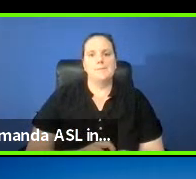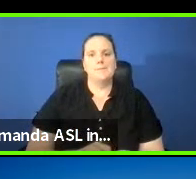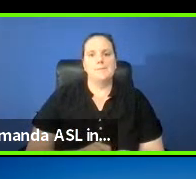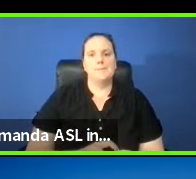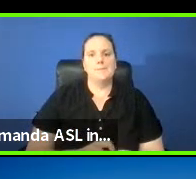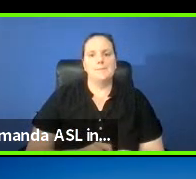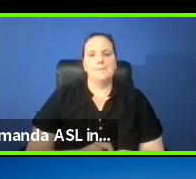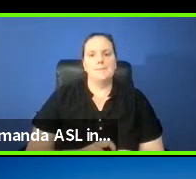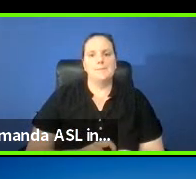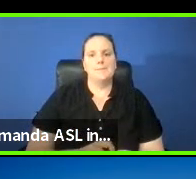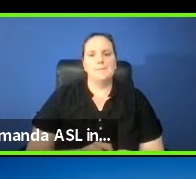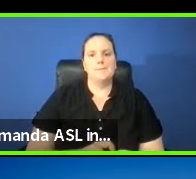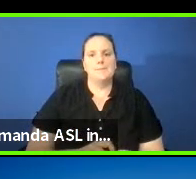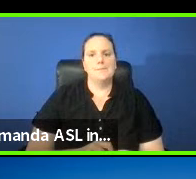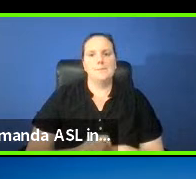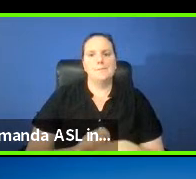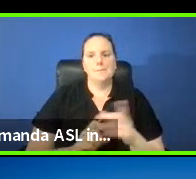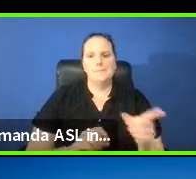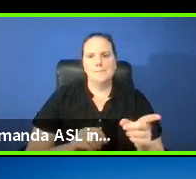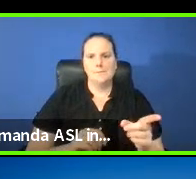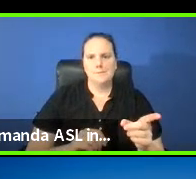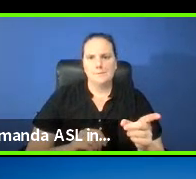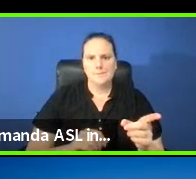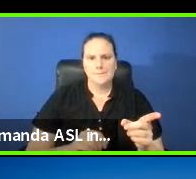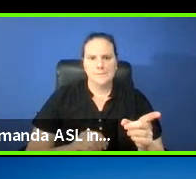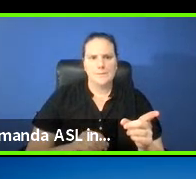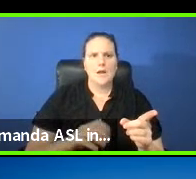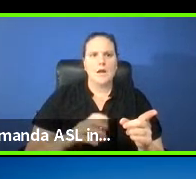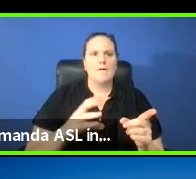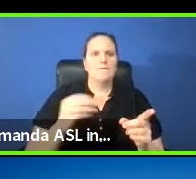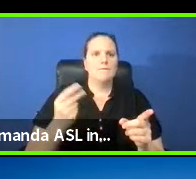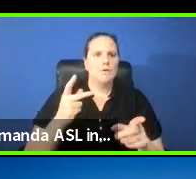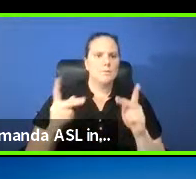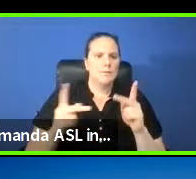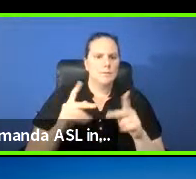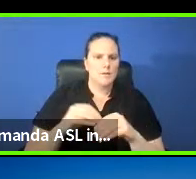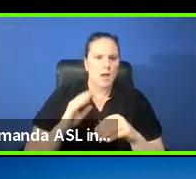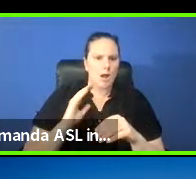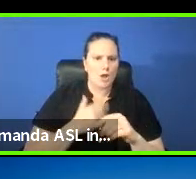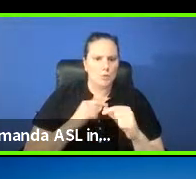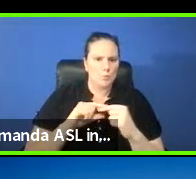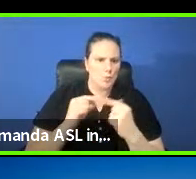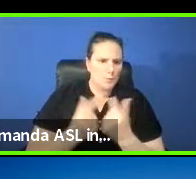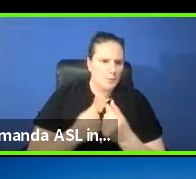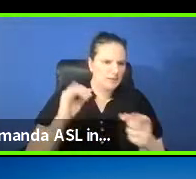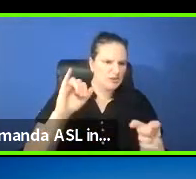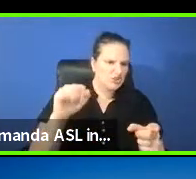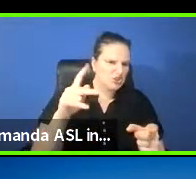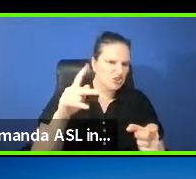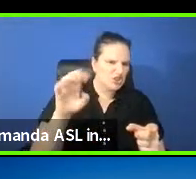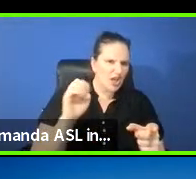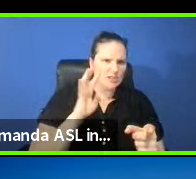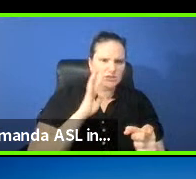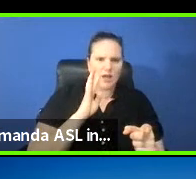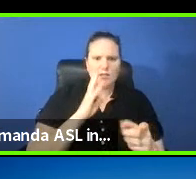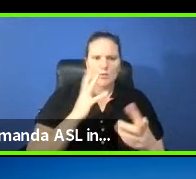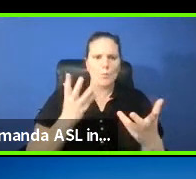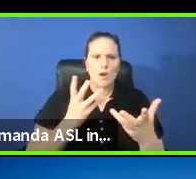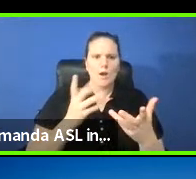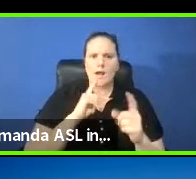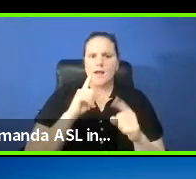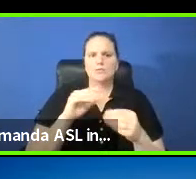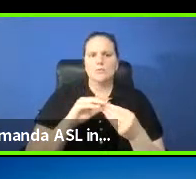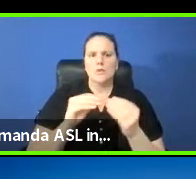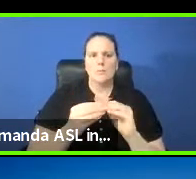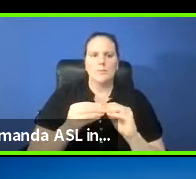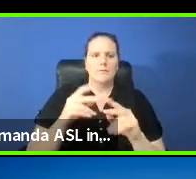Yeah, I thought that was a good, a couple folks in our group said, I've showed a lot of percentages. What are the actual numbers of people that